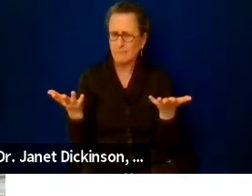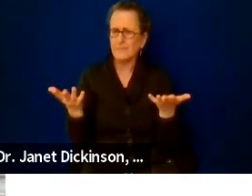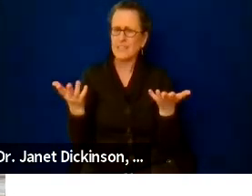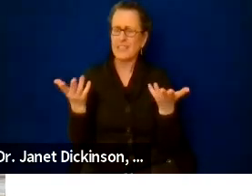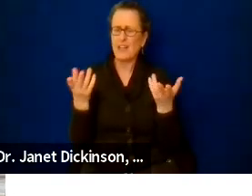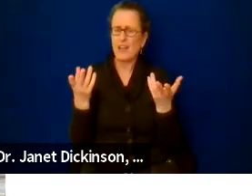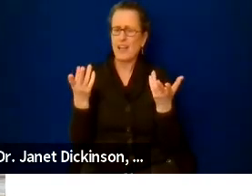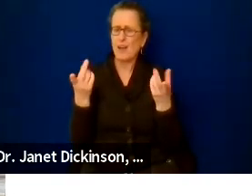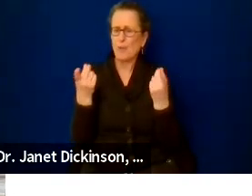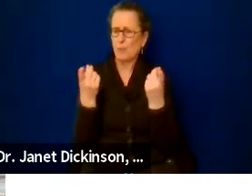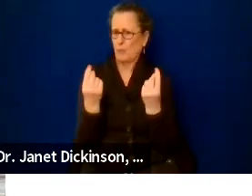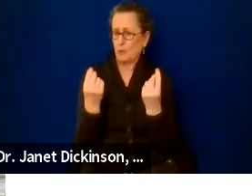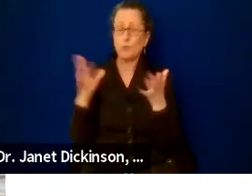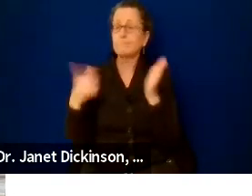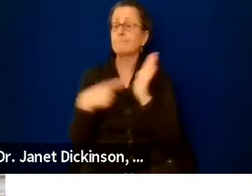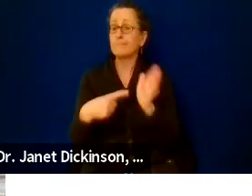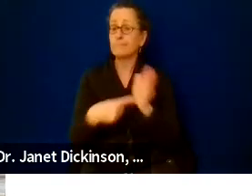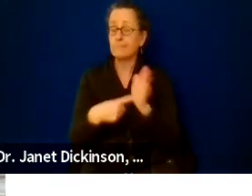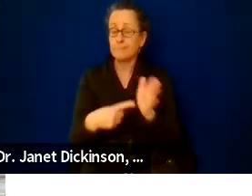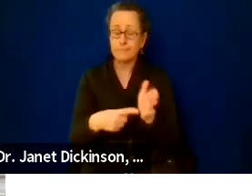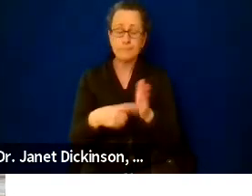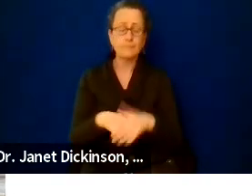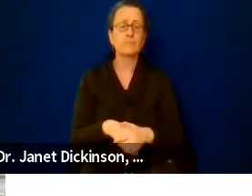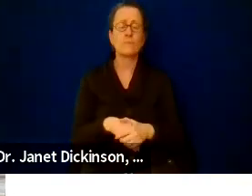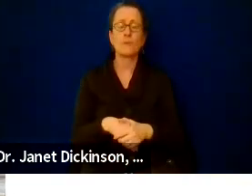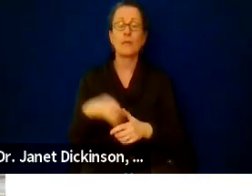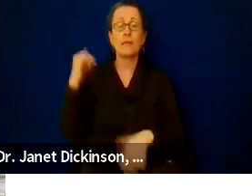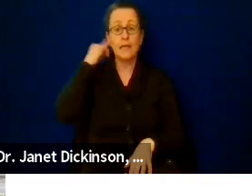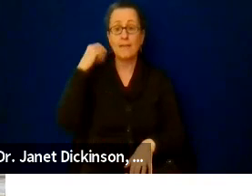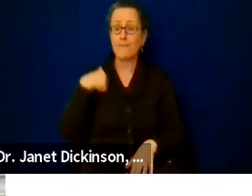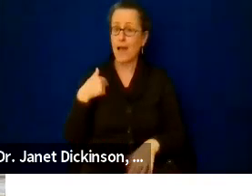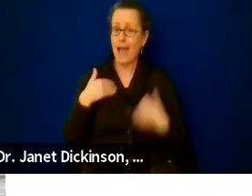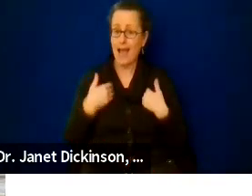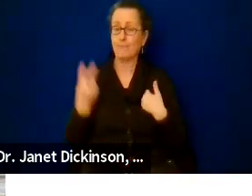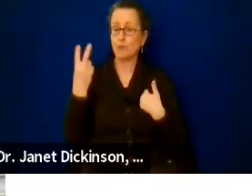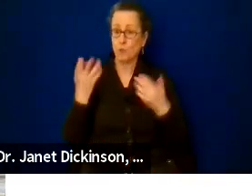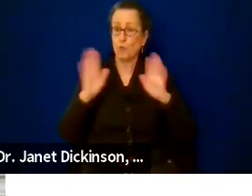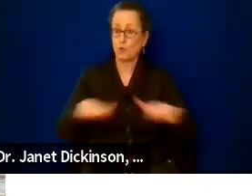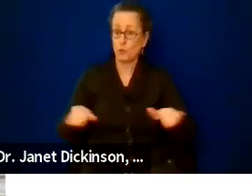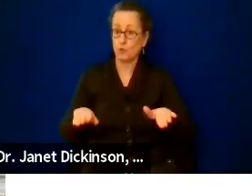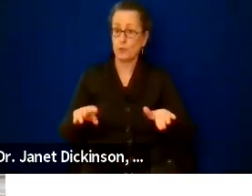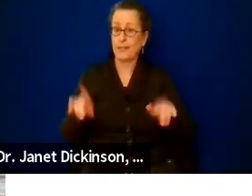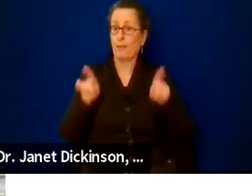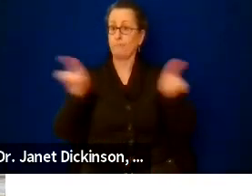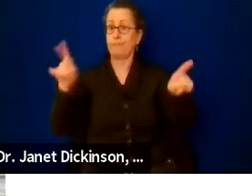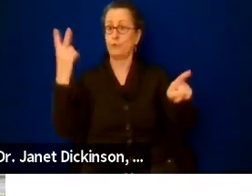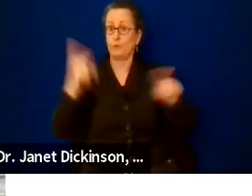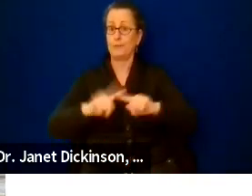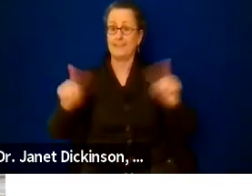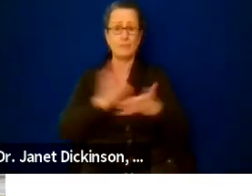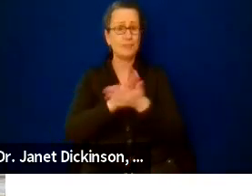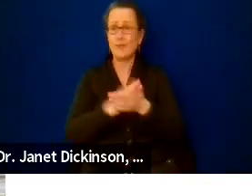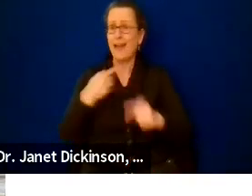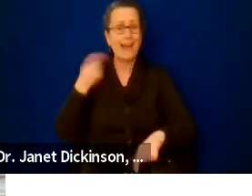It's going to, one parent wrote in and said, if I have 2 kids at 2 different sites, it's impossible for me to drop them off at the same